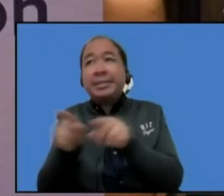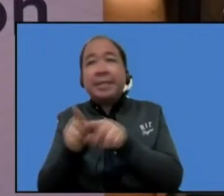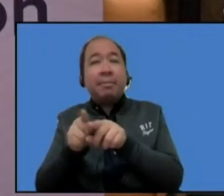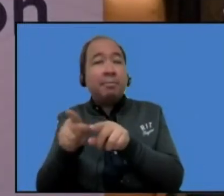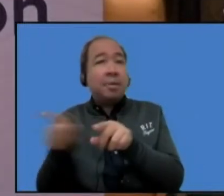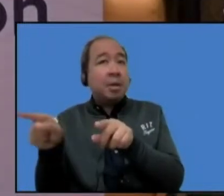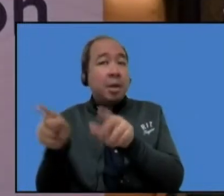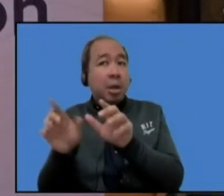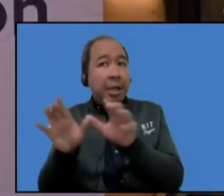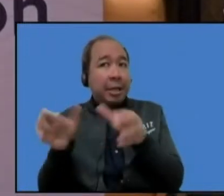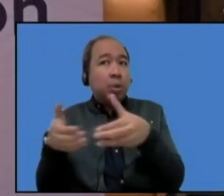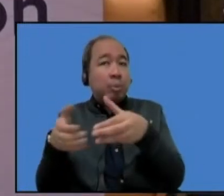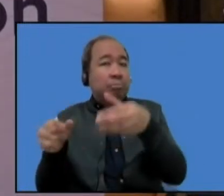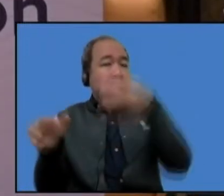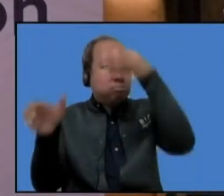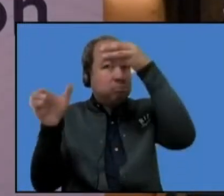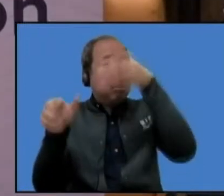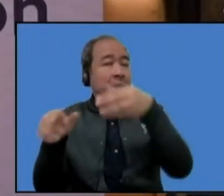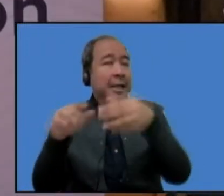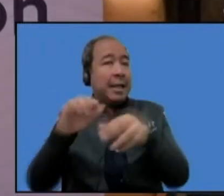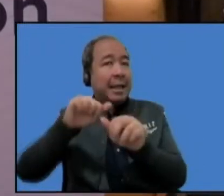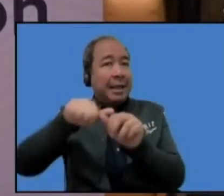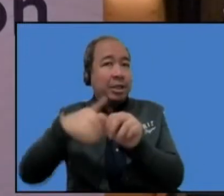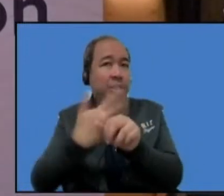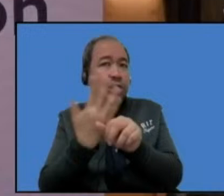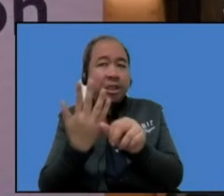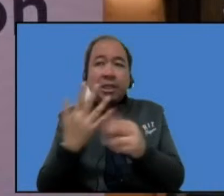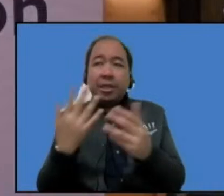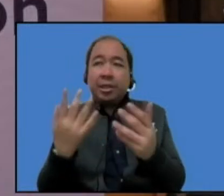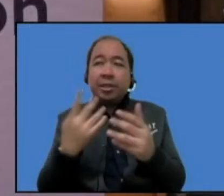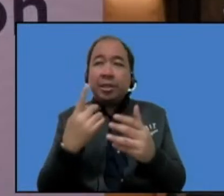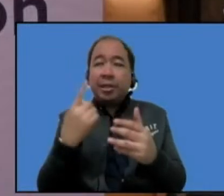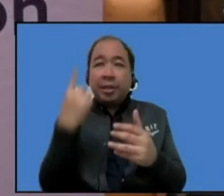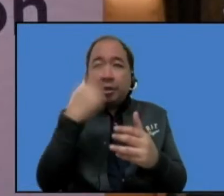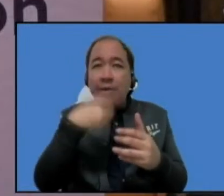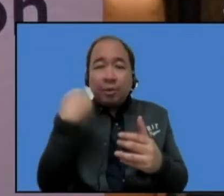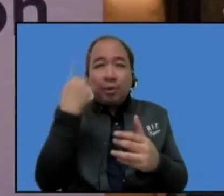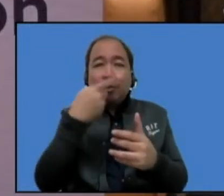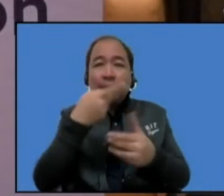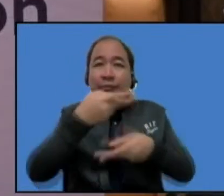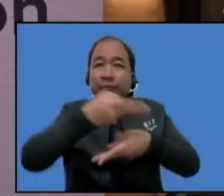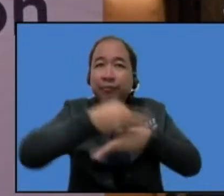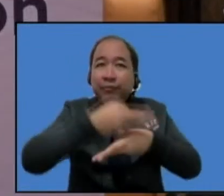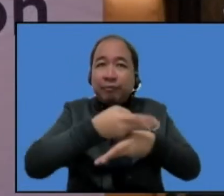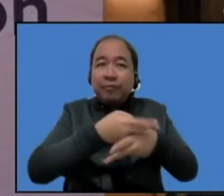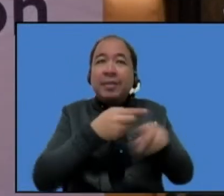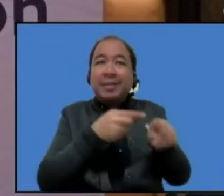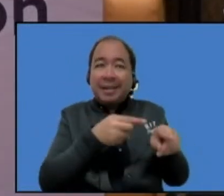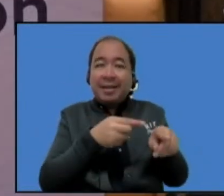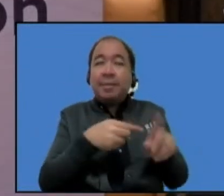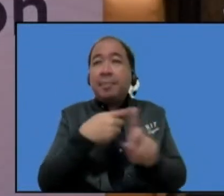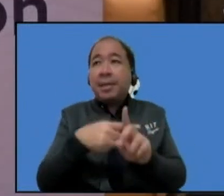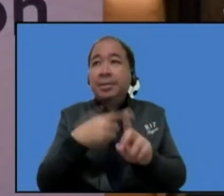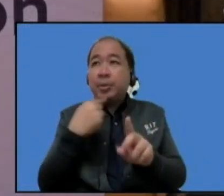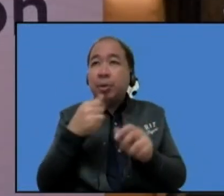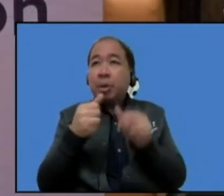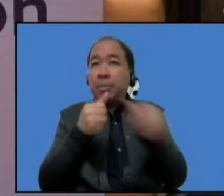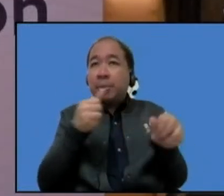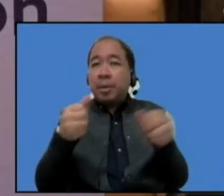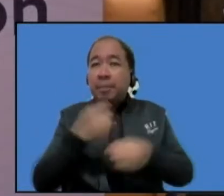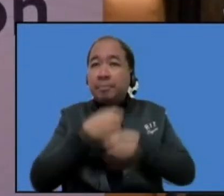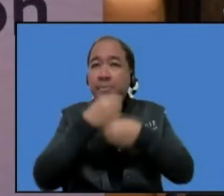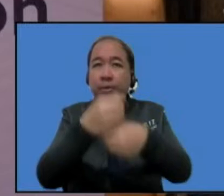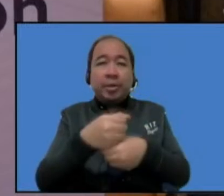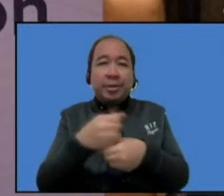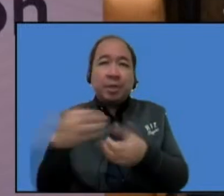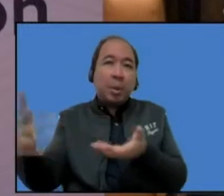data sources, who are the custodians. And for me, the stakeholders here that have been producing data